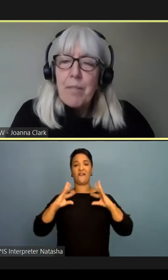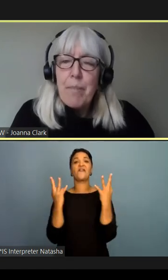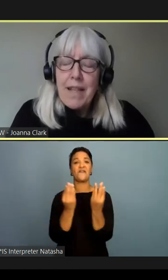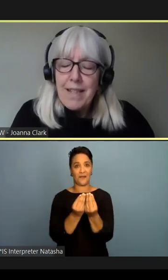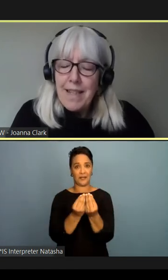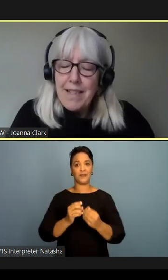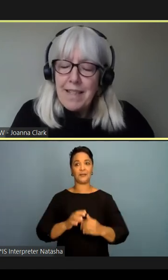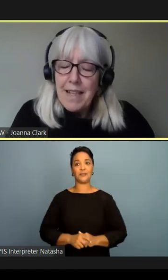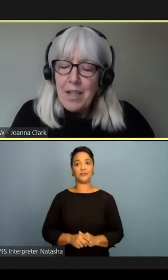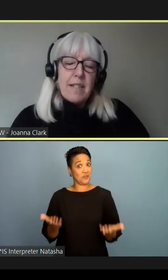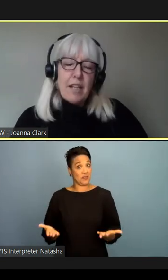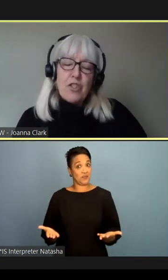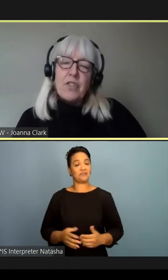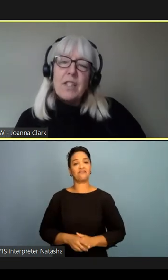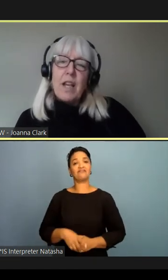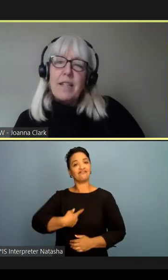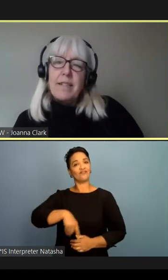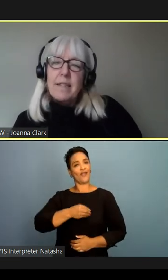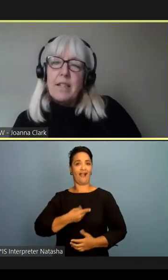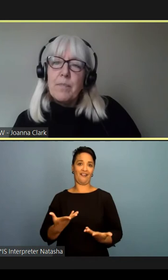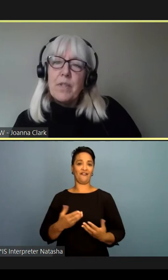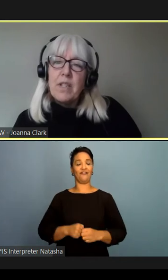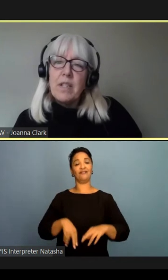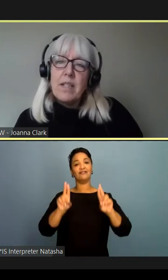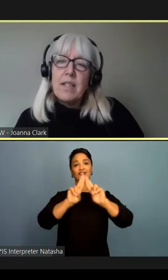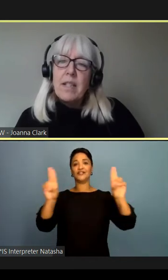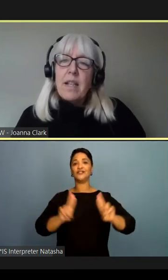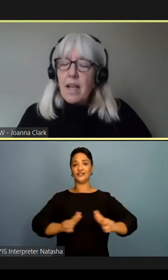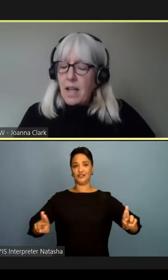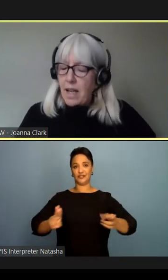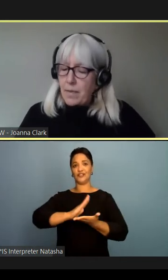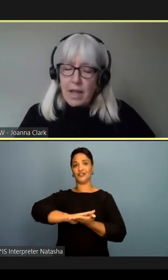I'll come back to that in a national sign interpreters.